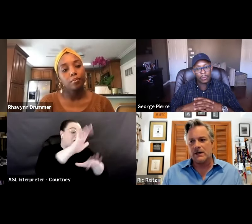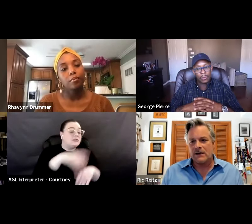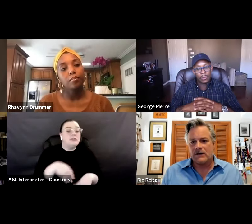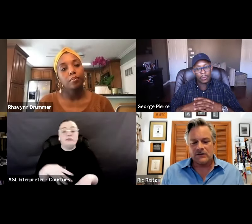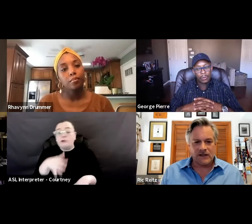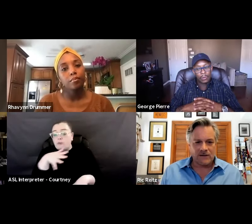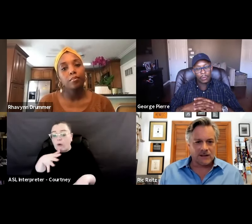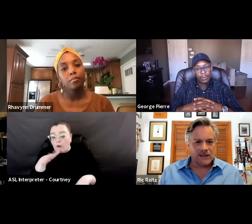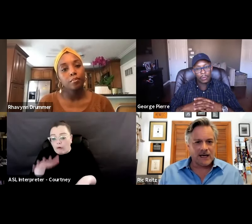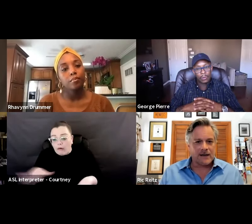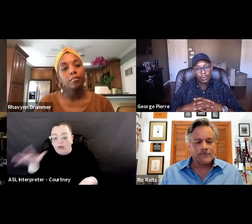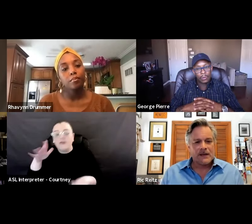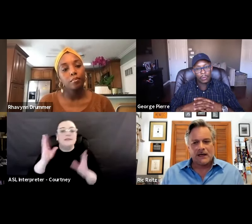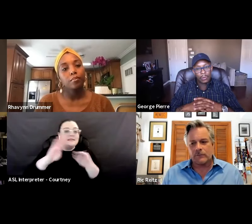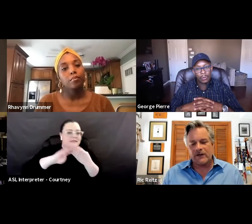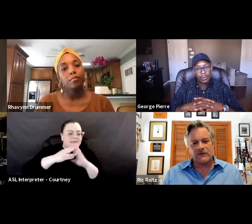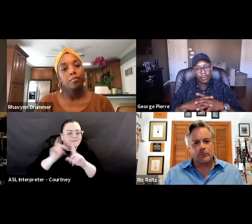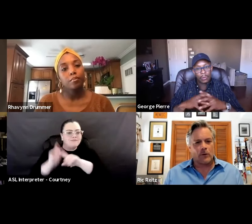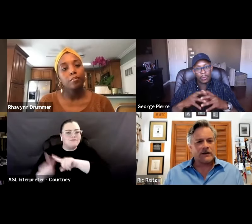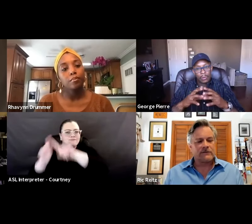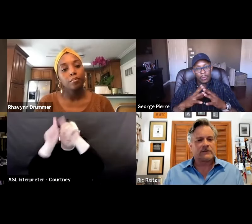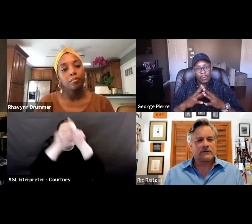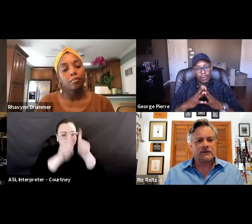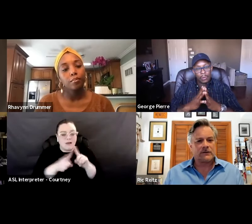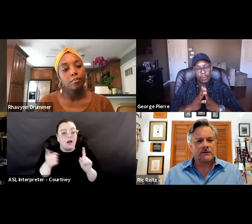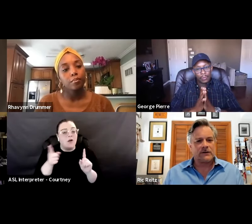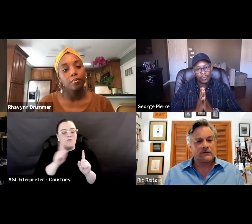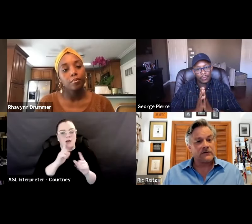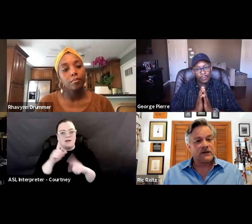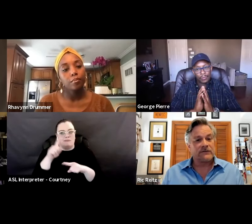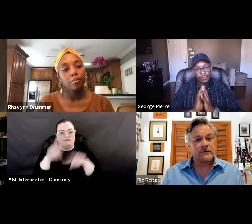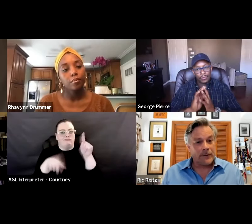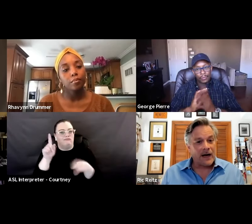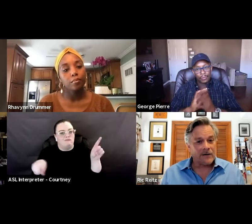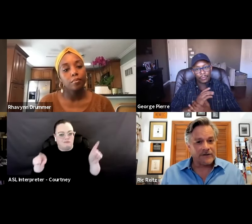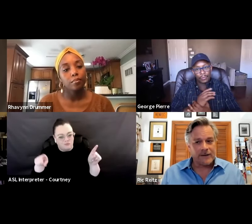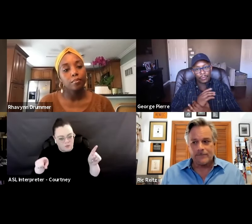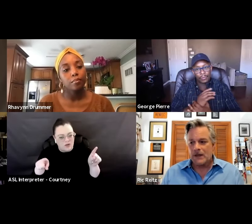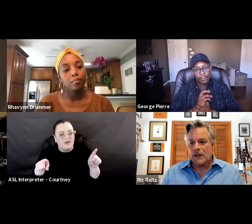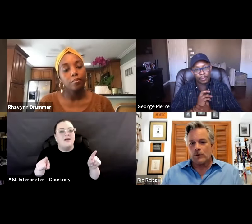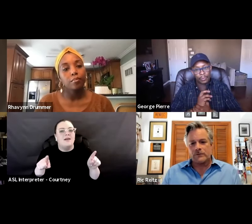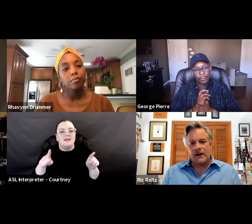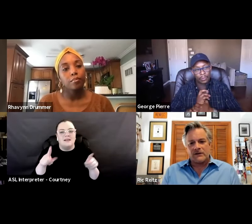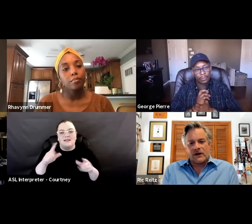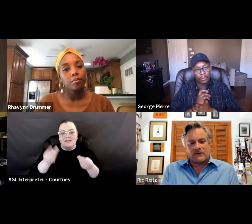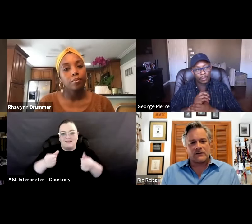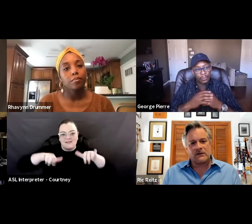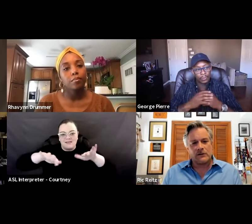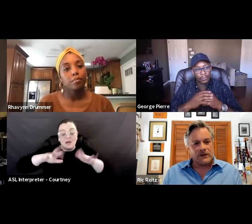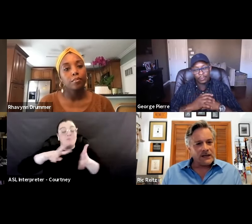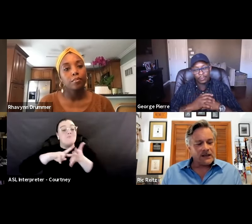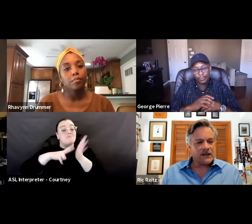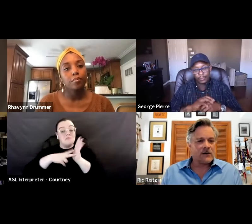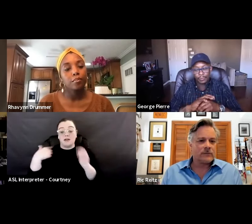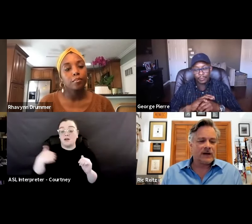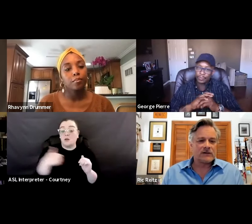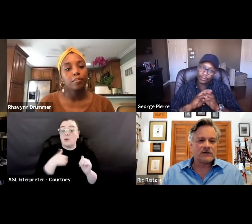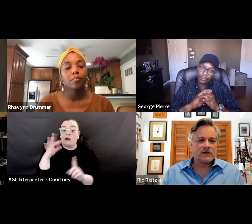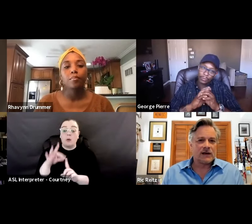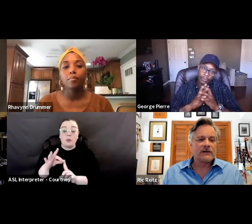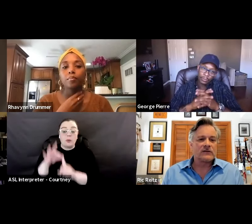to cities and the like, is we have this broad diversity of topography, which makes us unique, and it